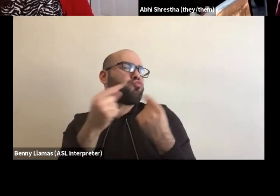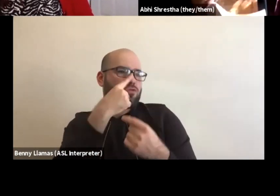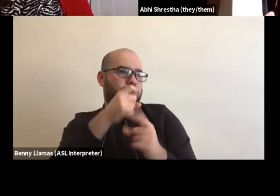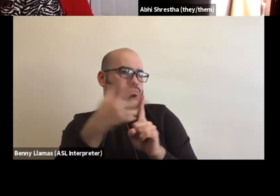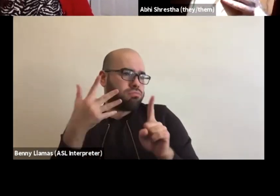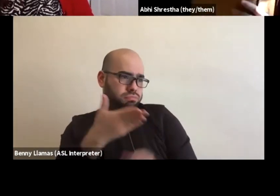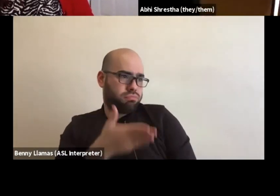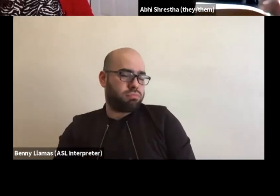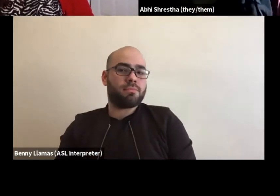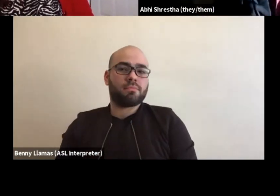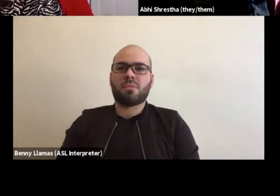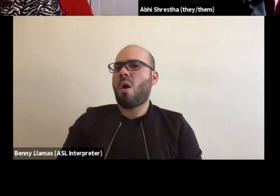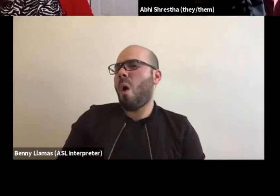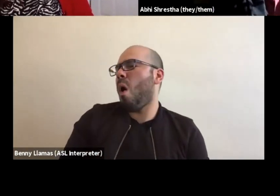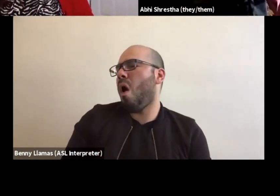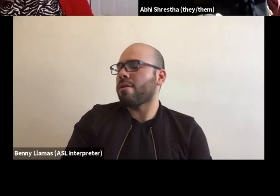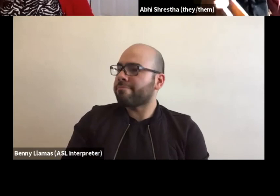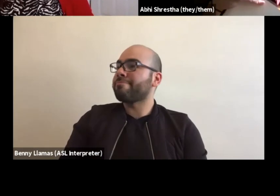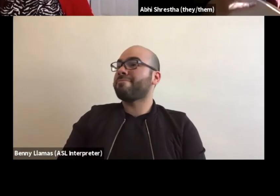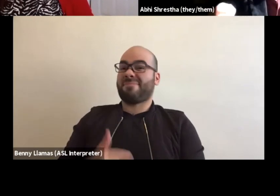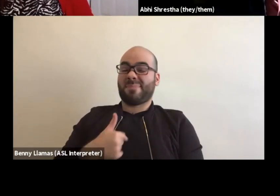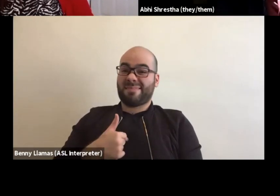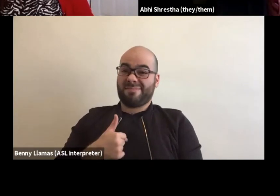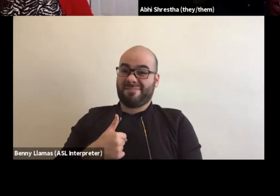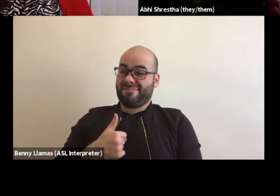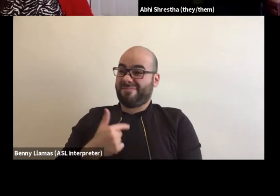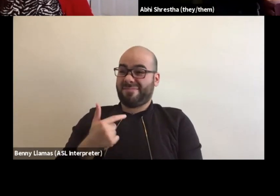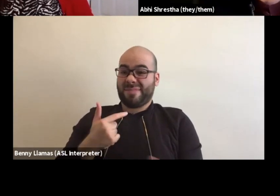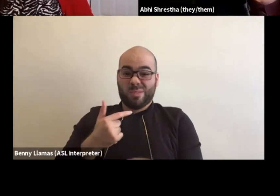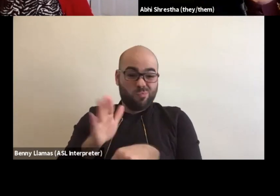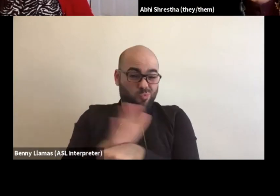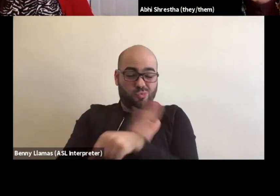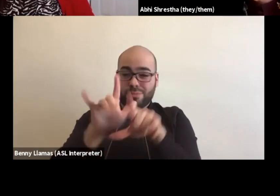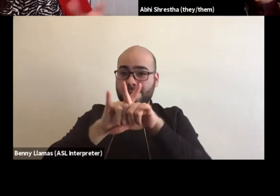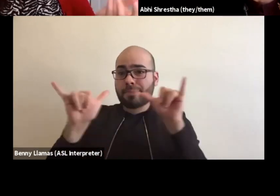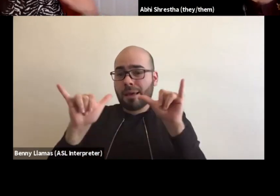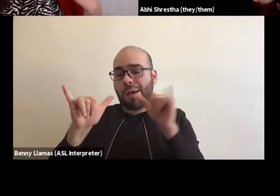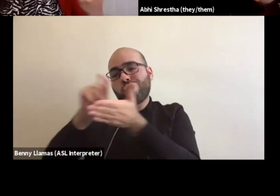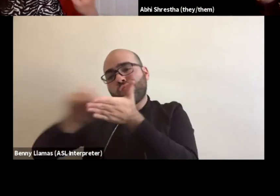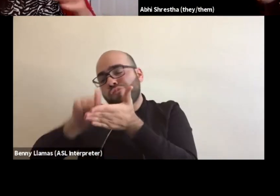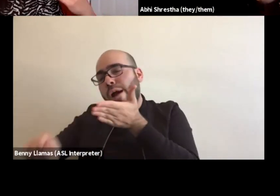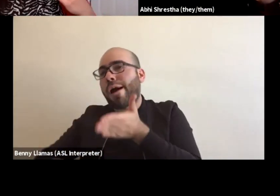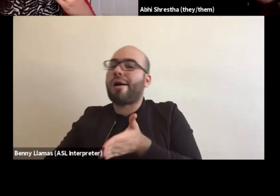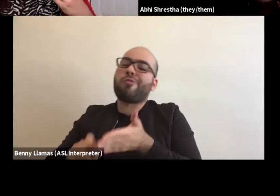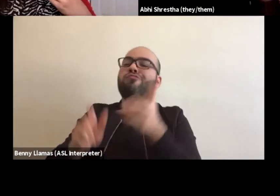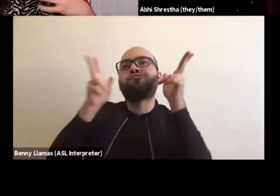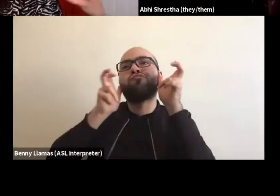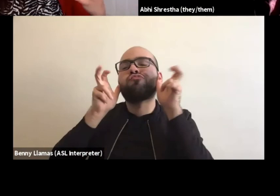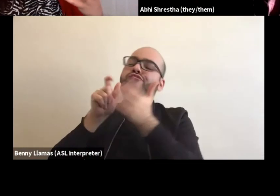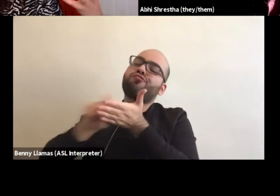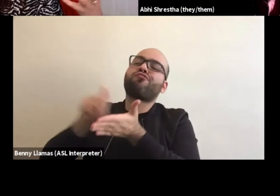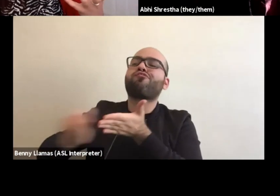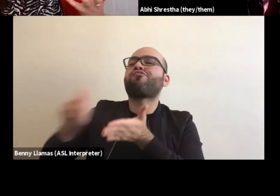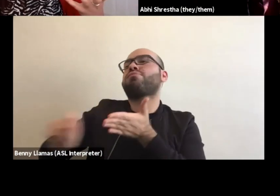big fan of music while writing, and I'm easily distracted, so it's usually just